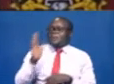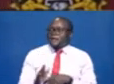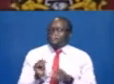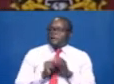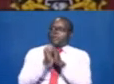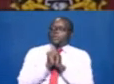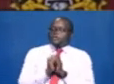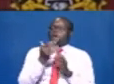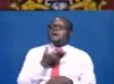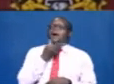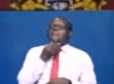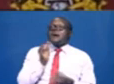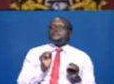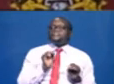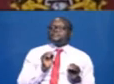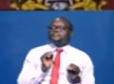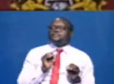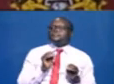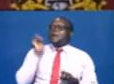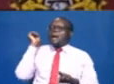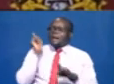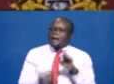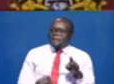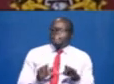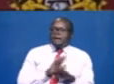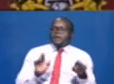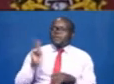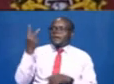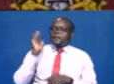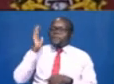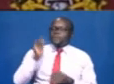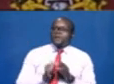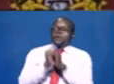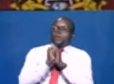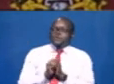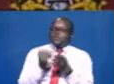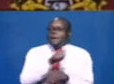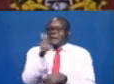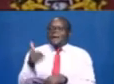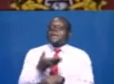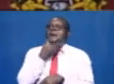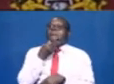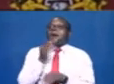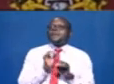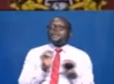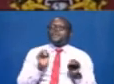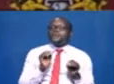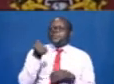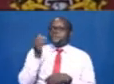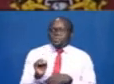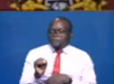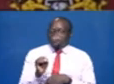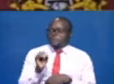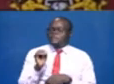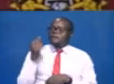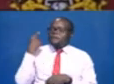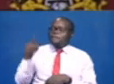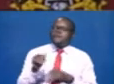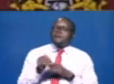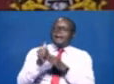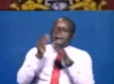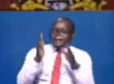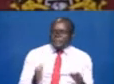man. And I can never, and no Kenyan will ever worship another man. Therefore, even for our leaders, let